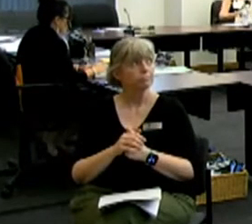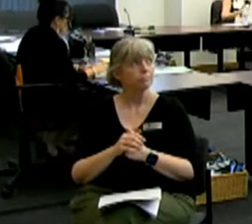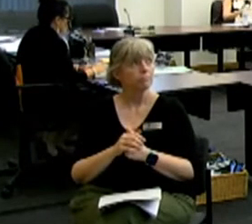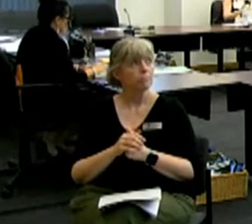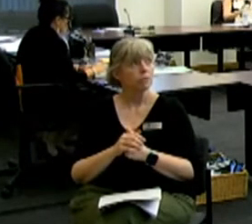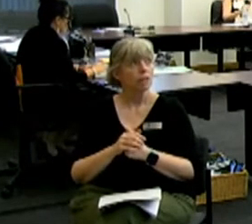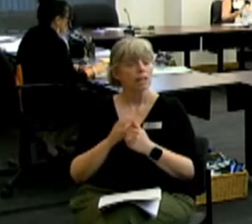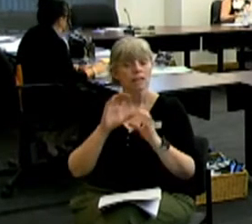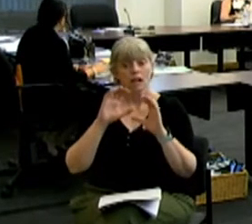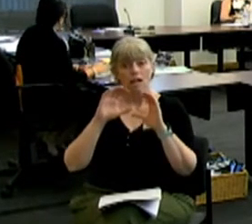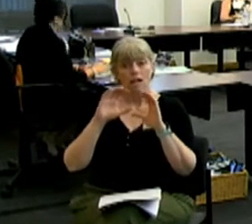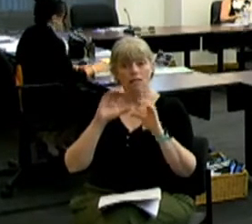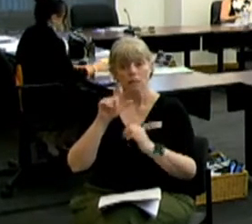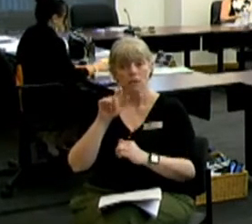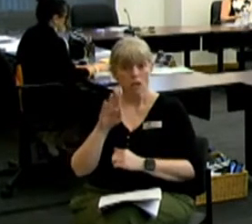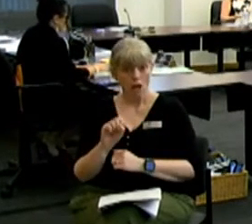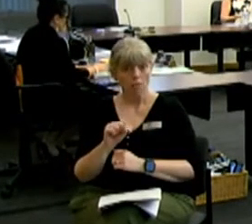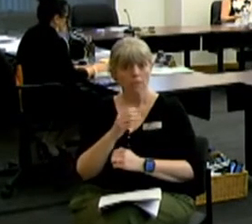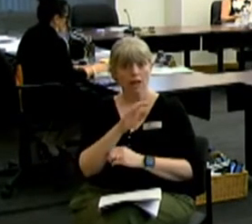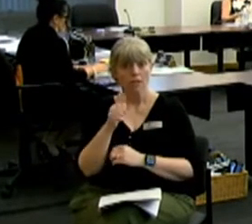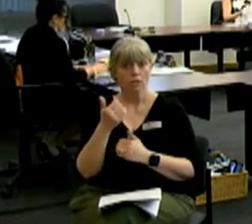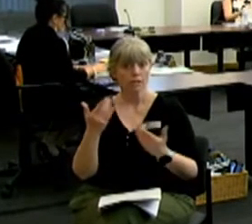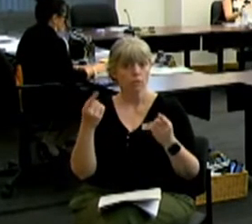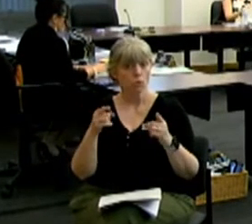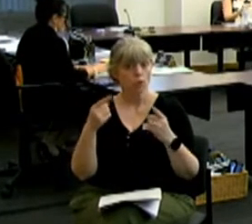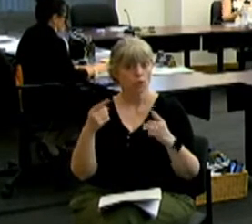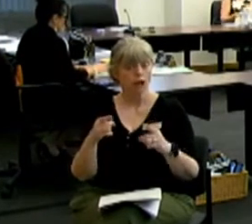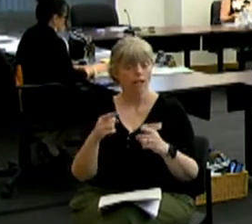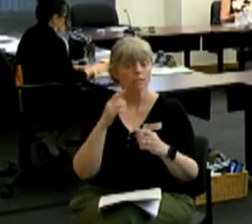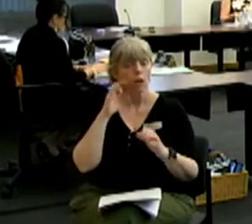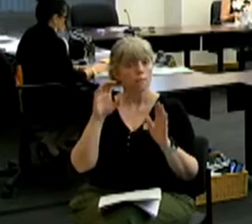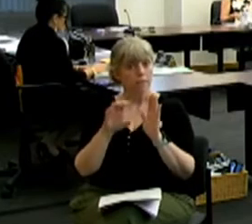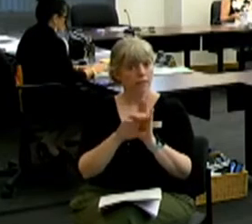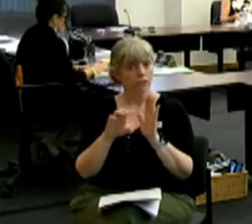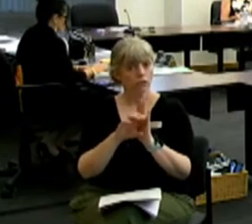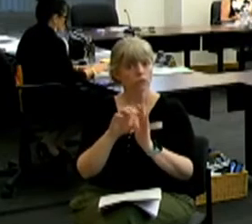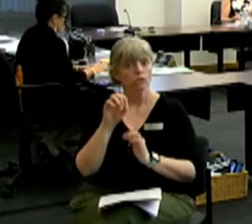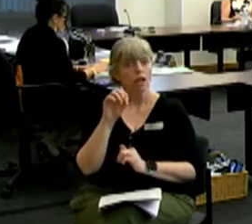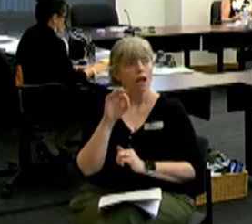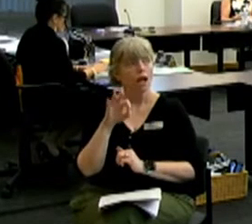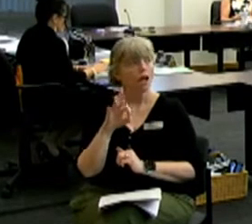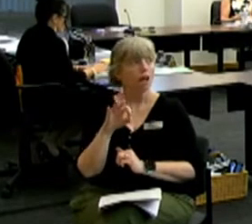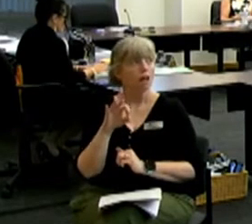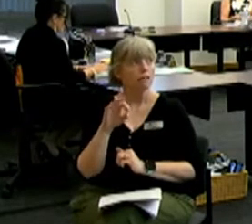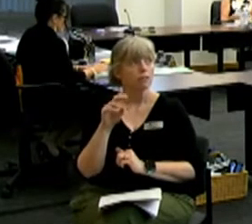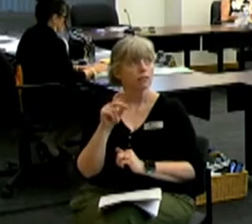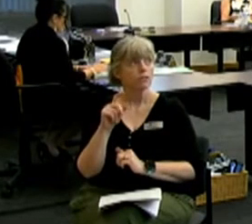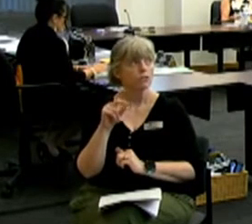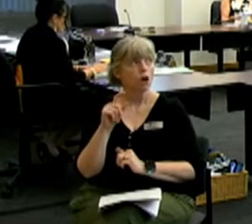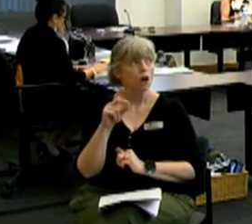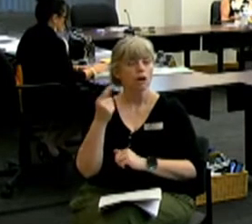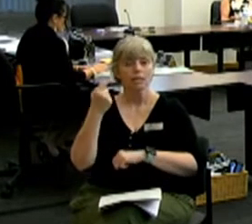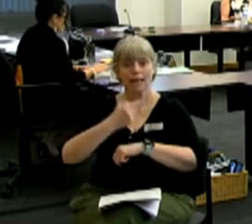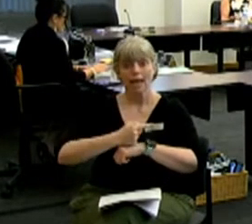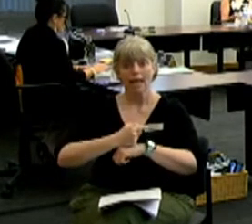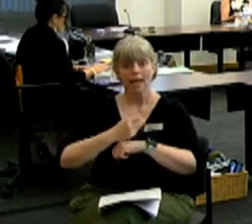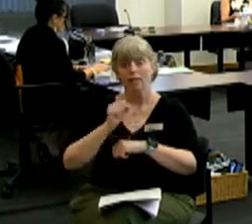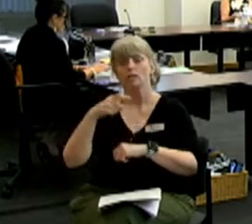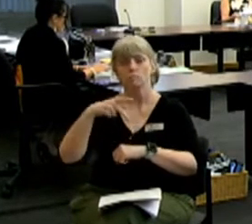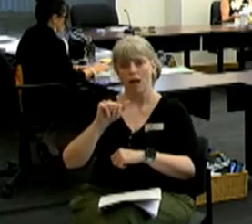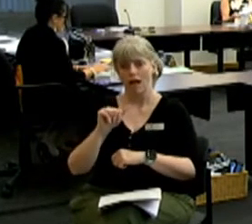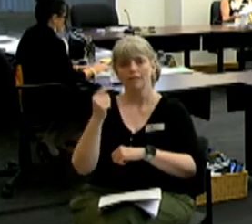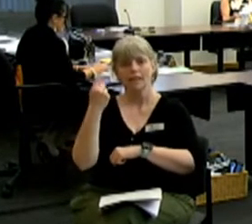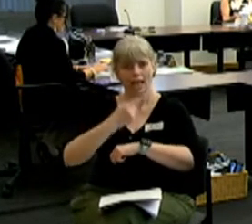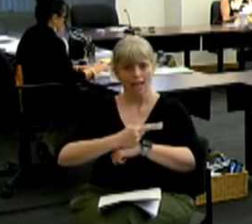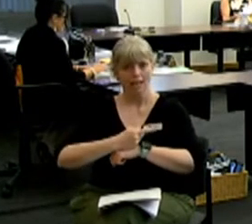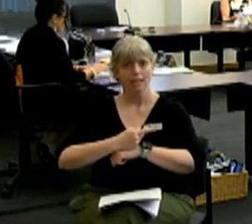Some of the clubs and other things that were going on. There were some pictures of Dog Spa Day. I'll start with that. Dog Spa Day